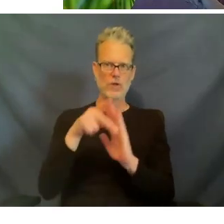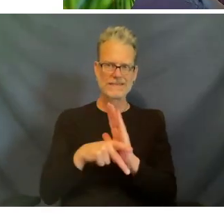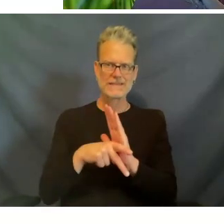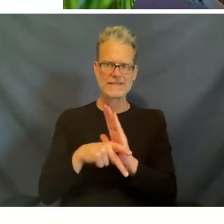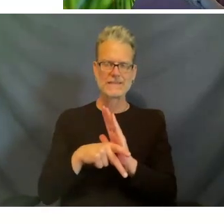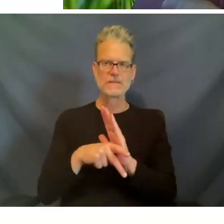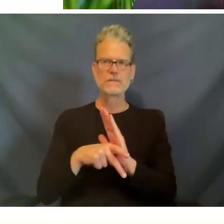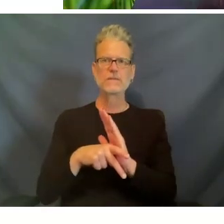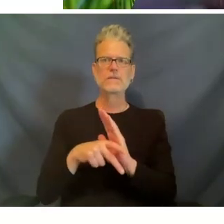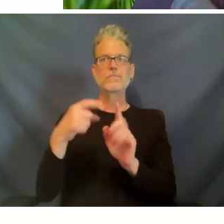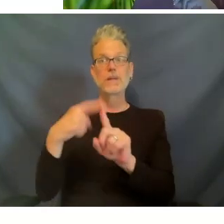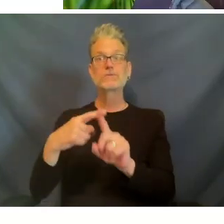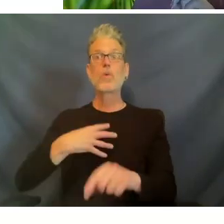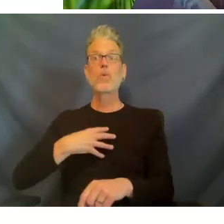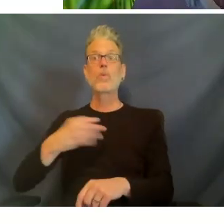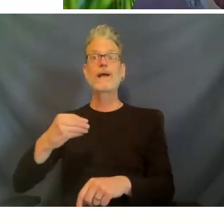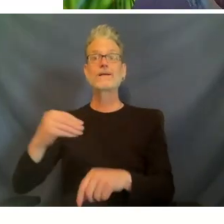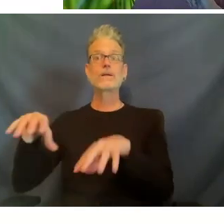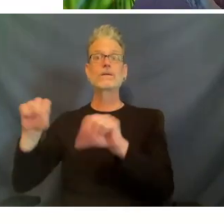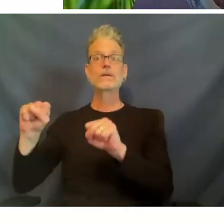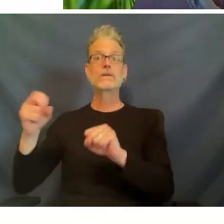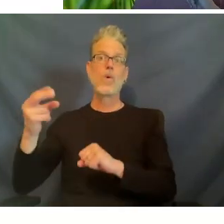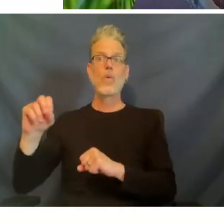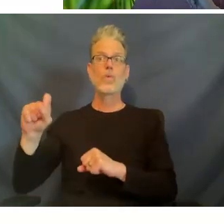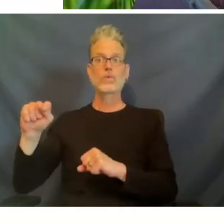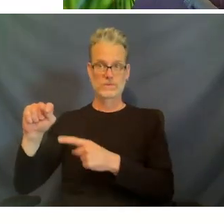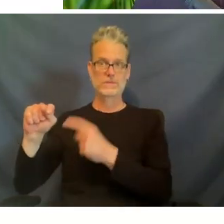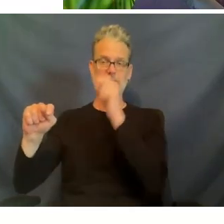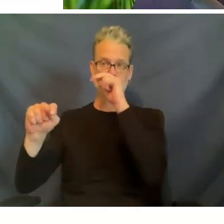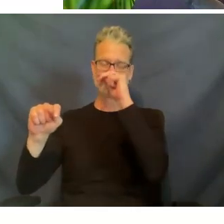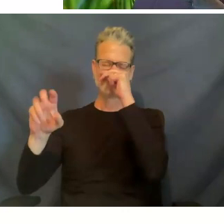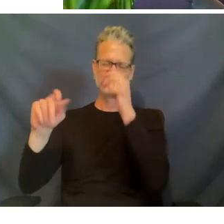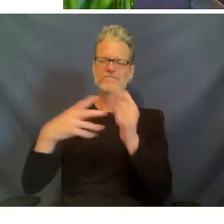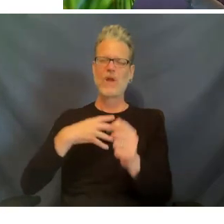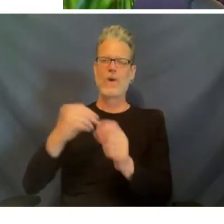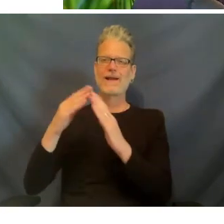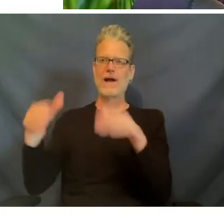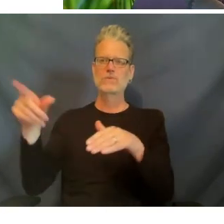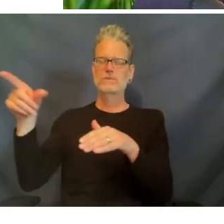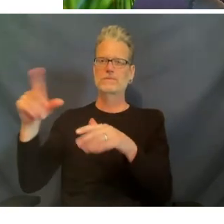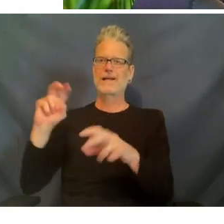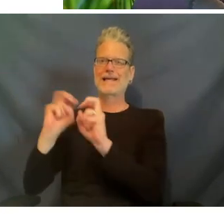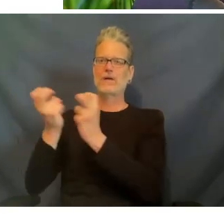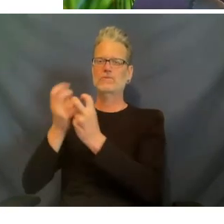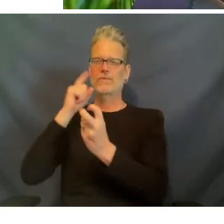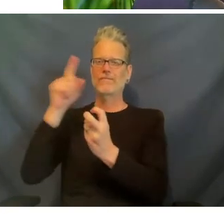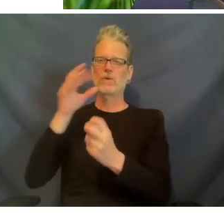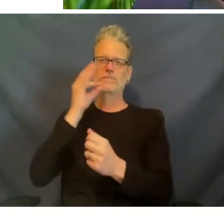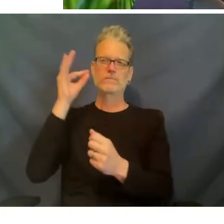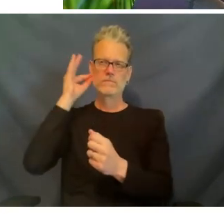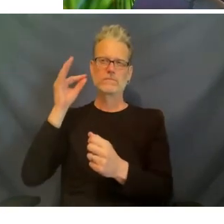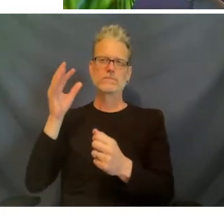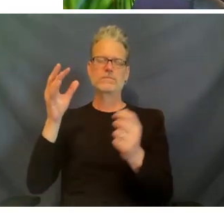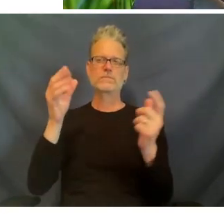also on the White House. There is another resource available through the White House Council on Native American Affairs Memorandum on Uniform Standards for